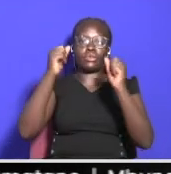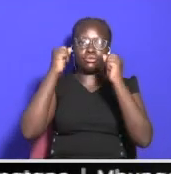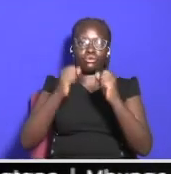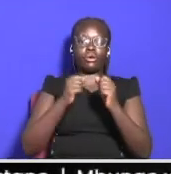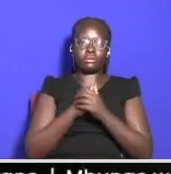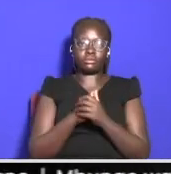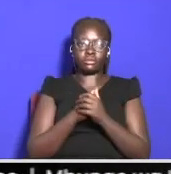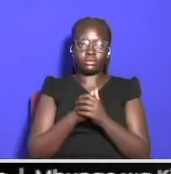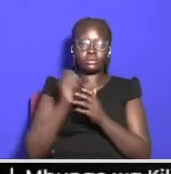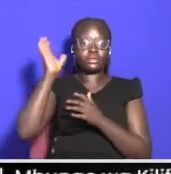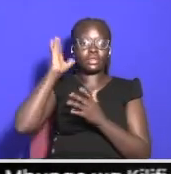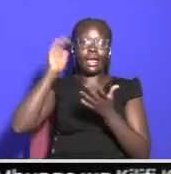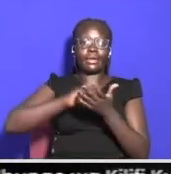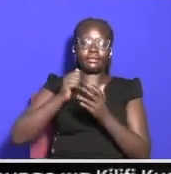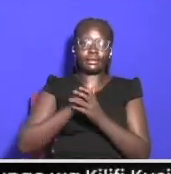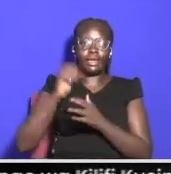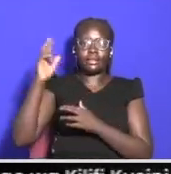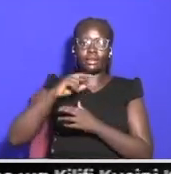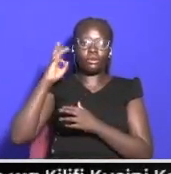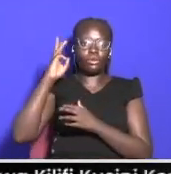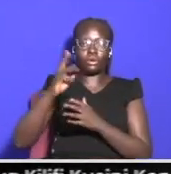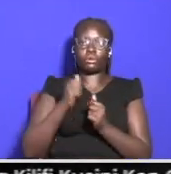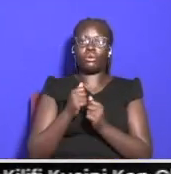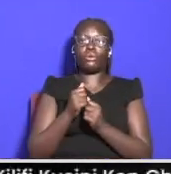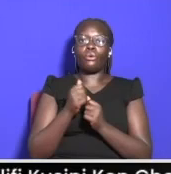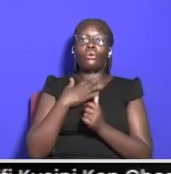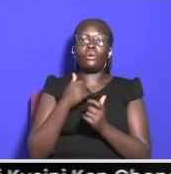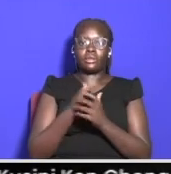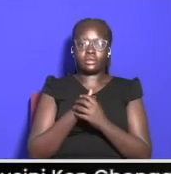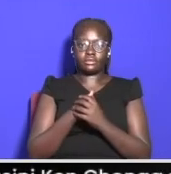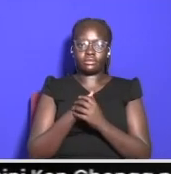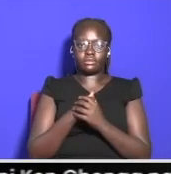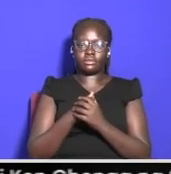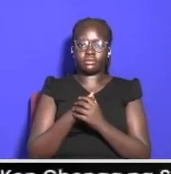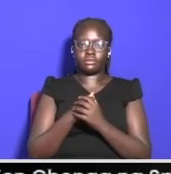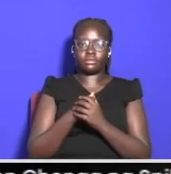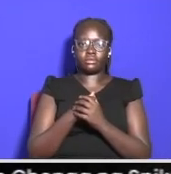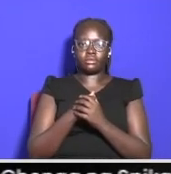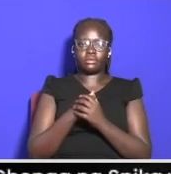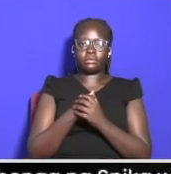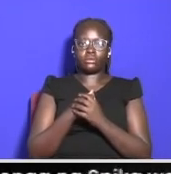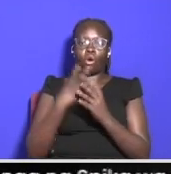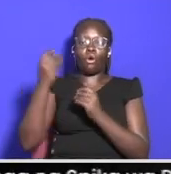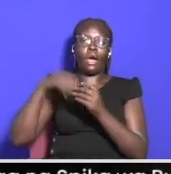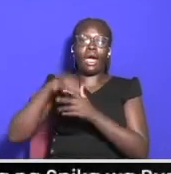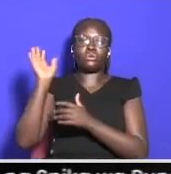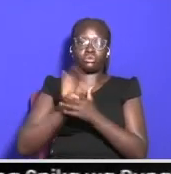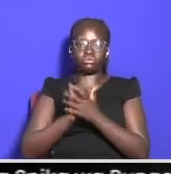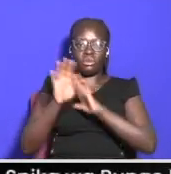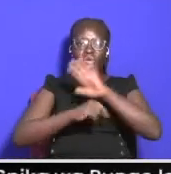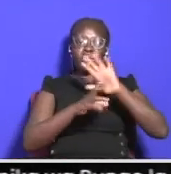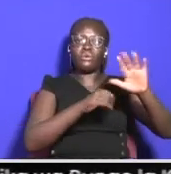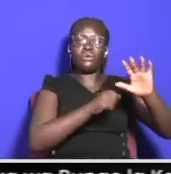I hear they have again threatened that they will want to go out on a looting